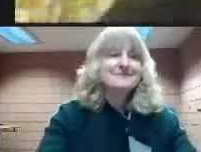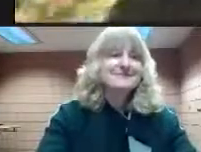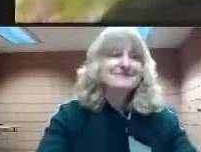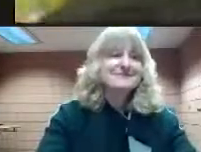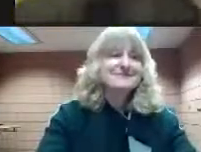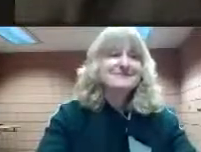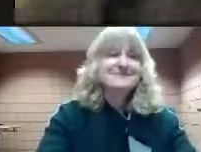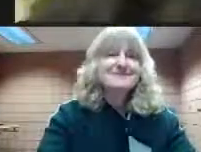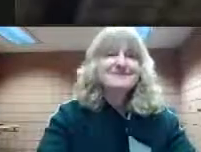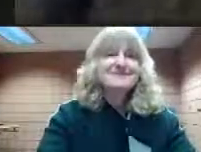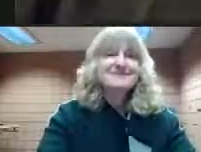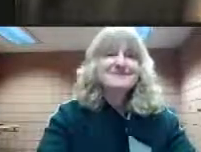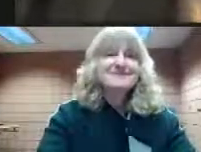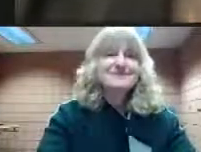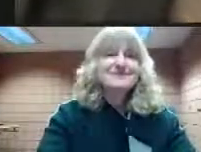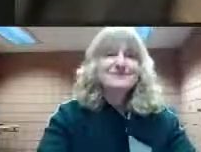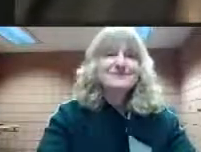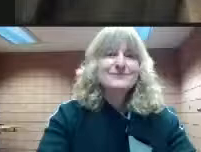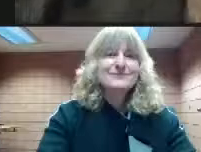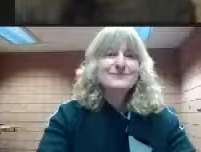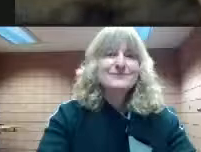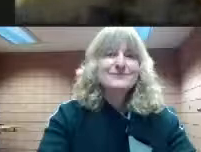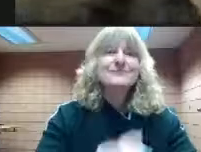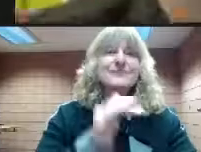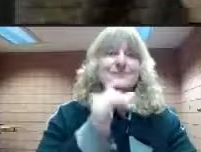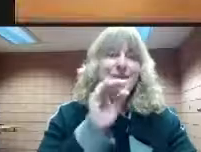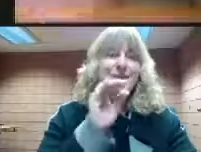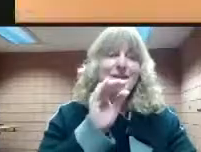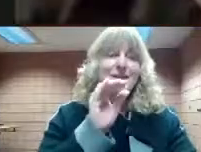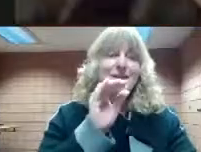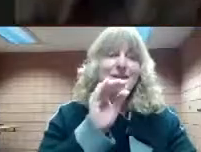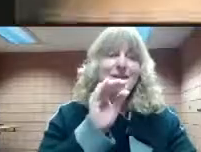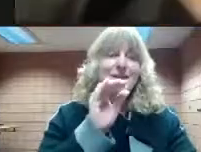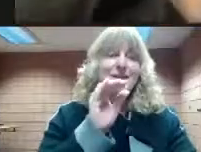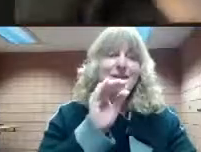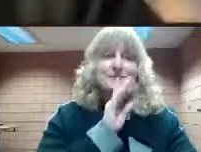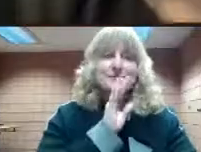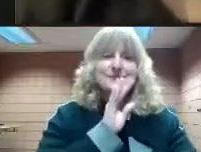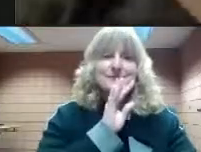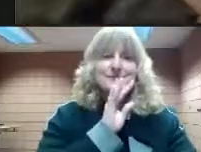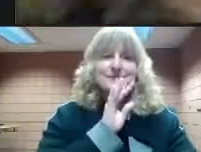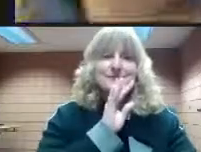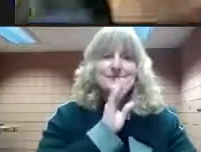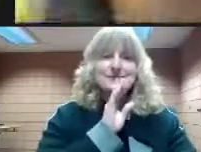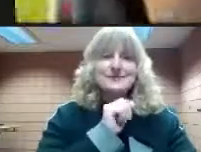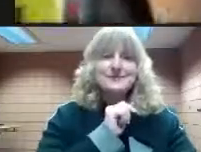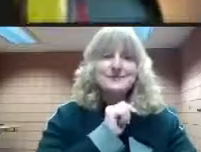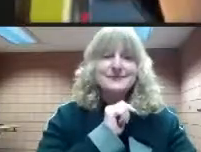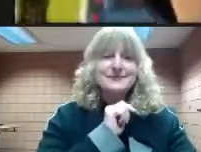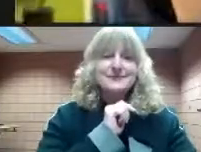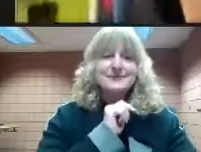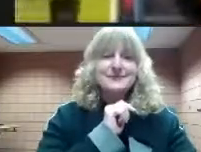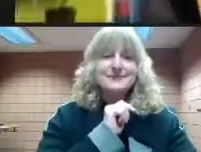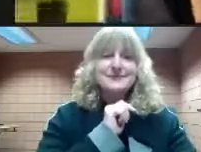la interpretación de este video en español, por favor, busca en el chat.